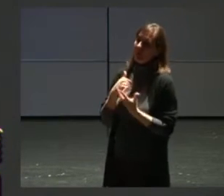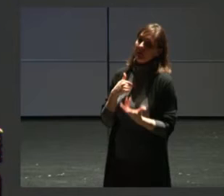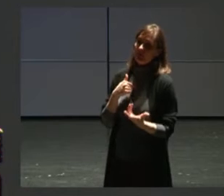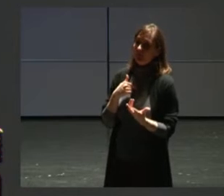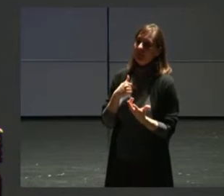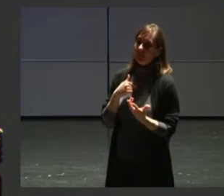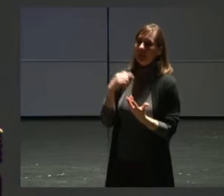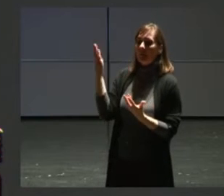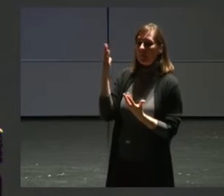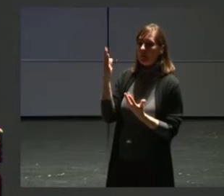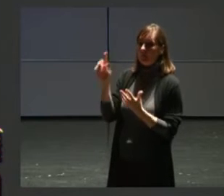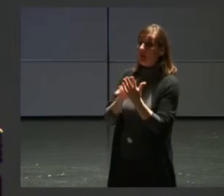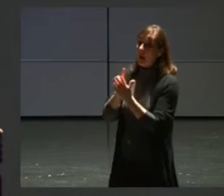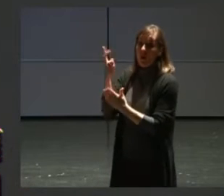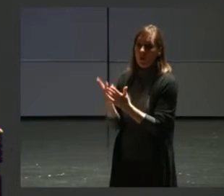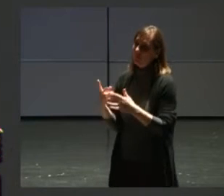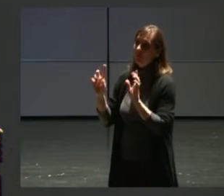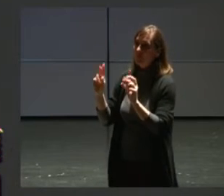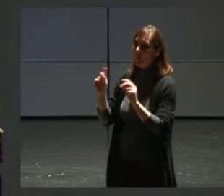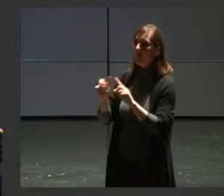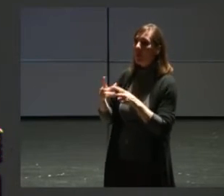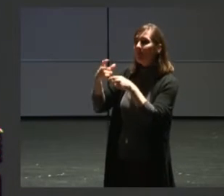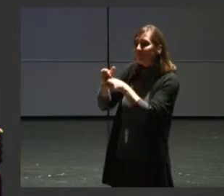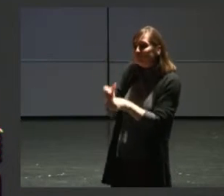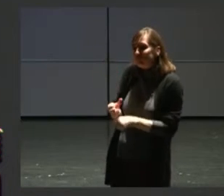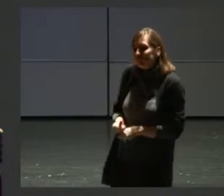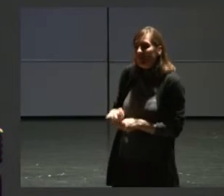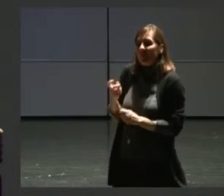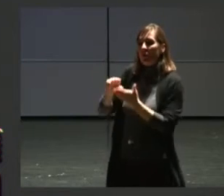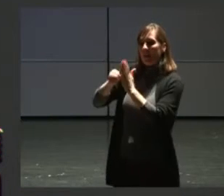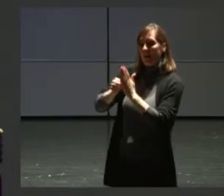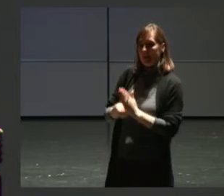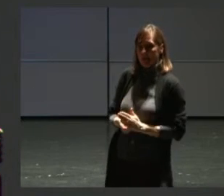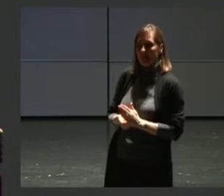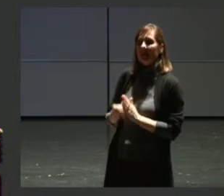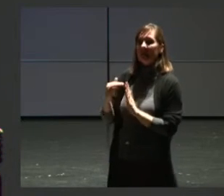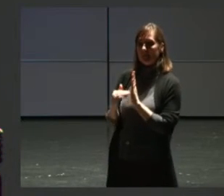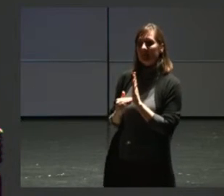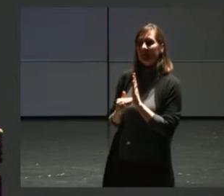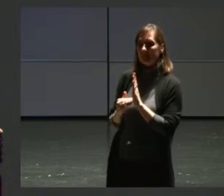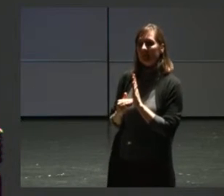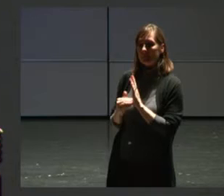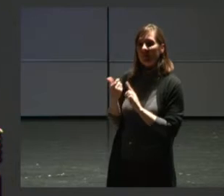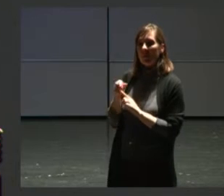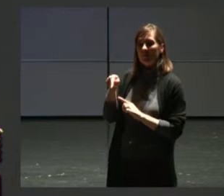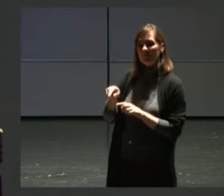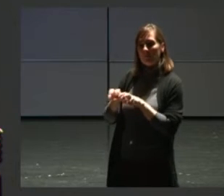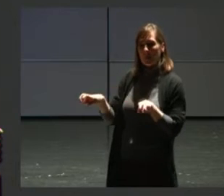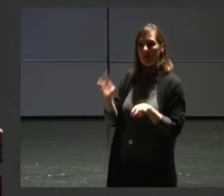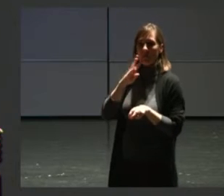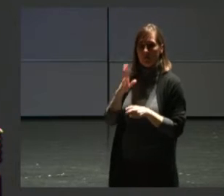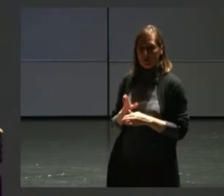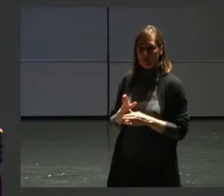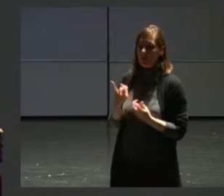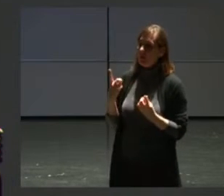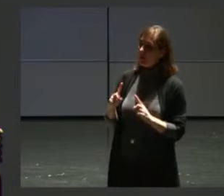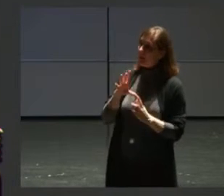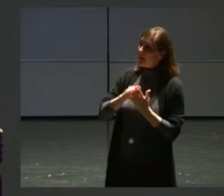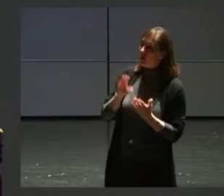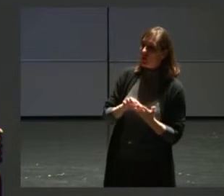go through the entire hour and a half, but we really captured some of the highlights from these and several other speakers. We had our students profiled. We